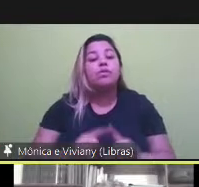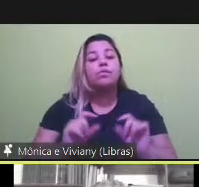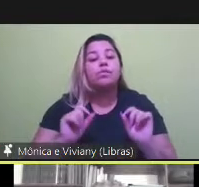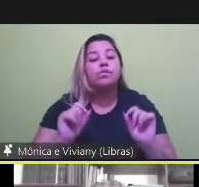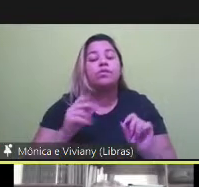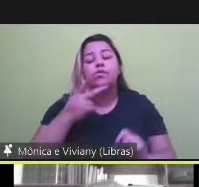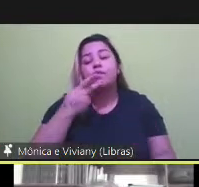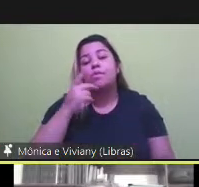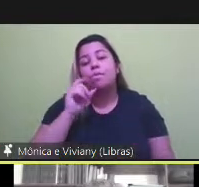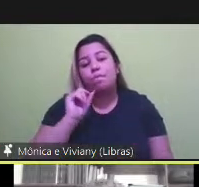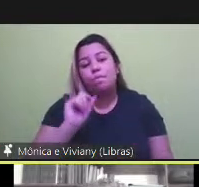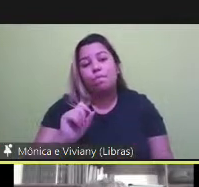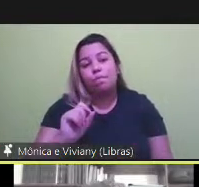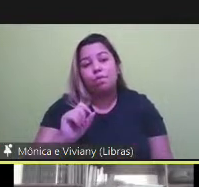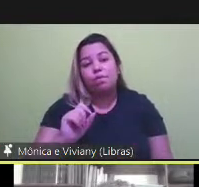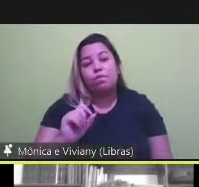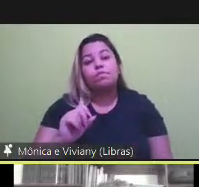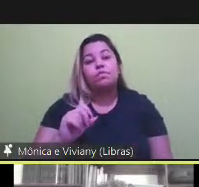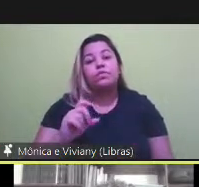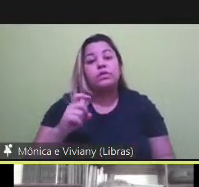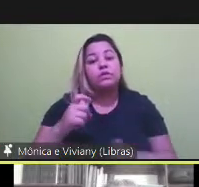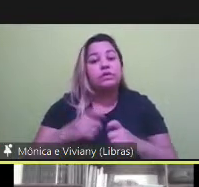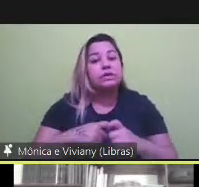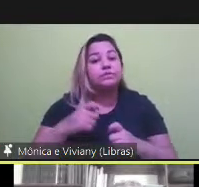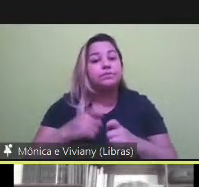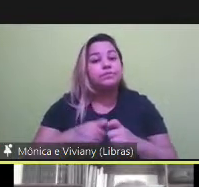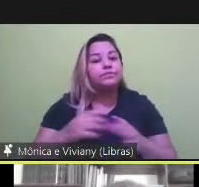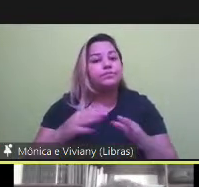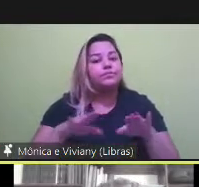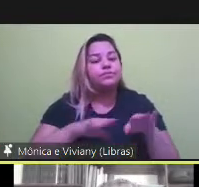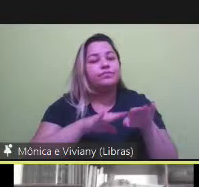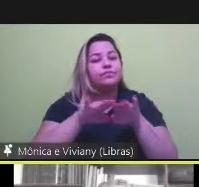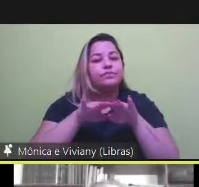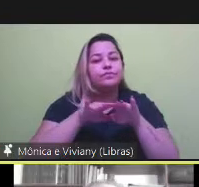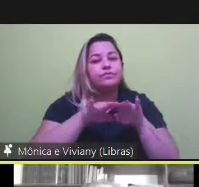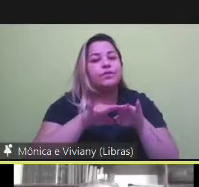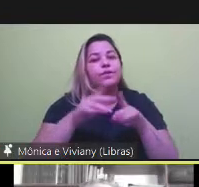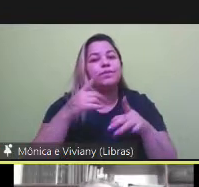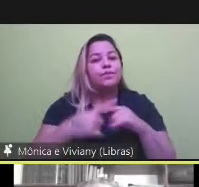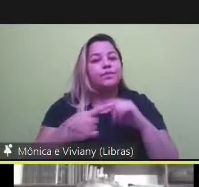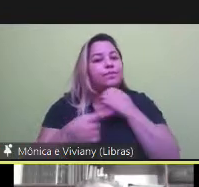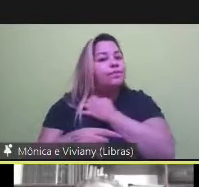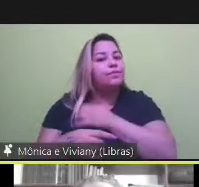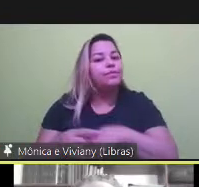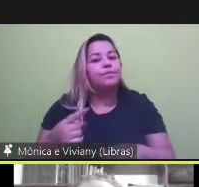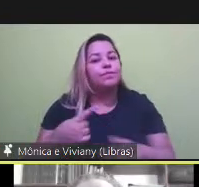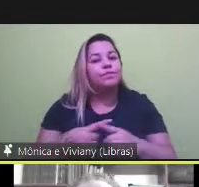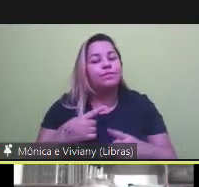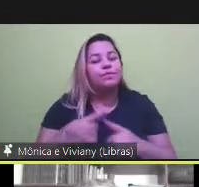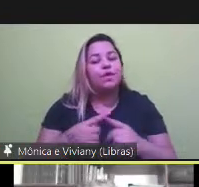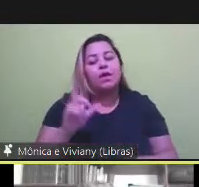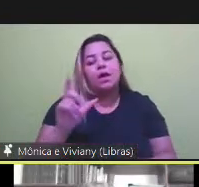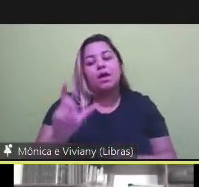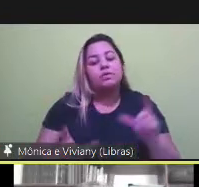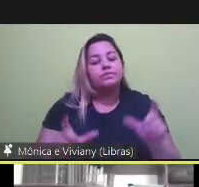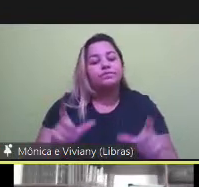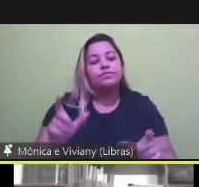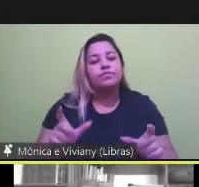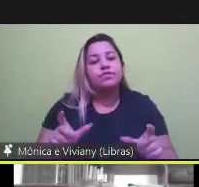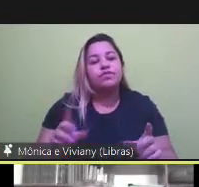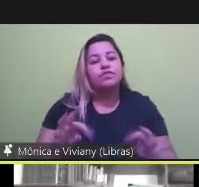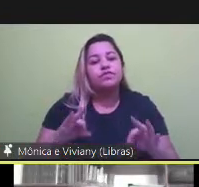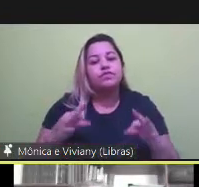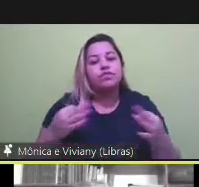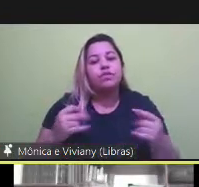the third, another one, sexuality and equalitarian relations. That is going to change, and it's going to be approached in all